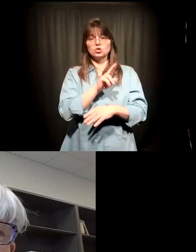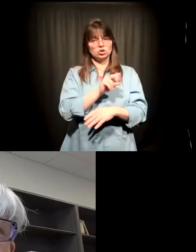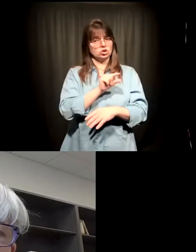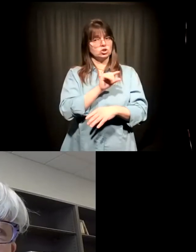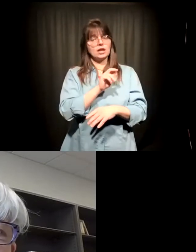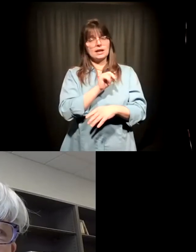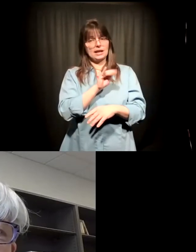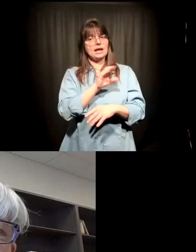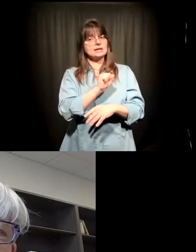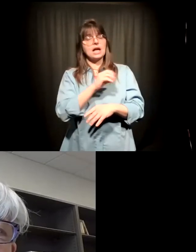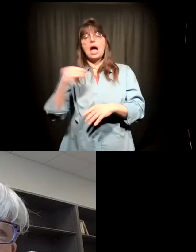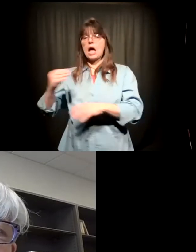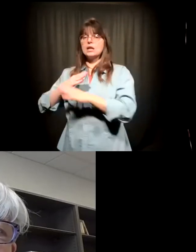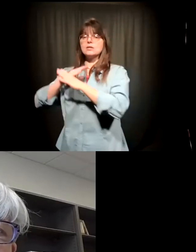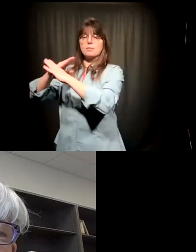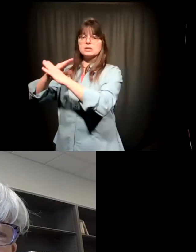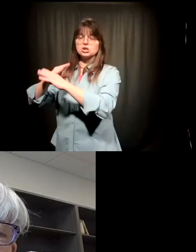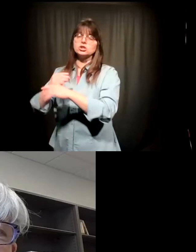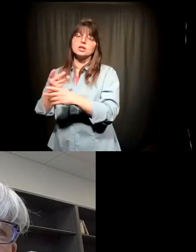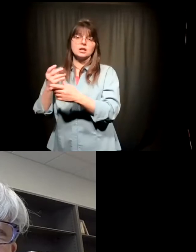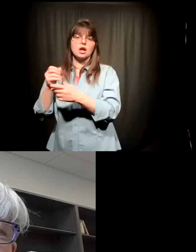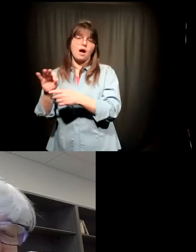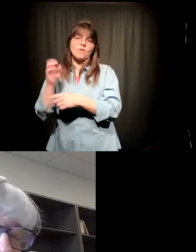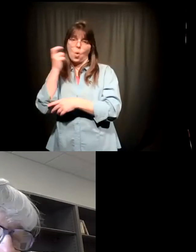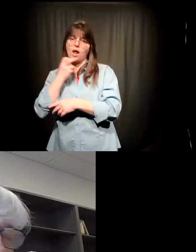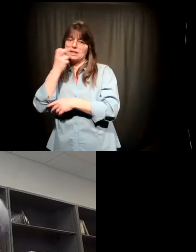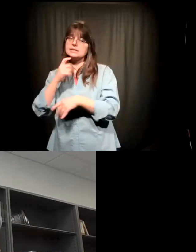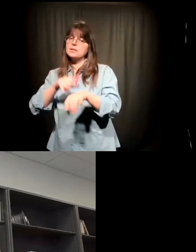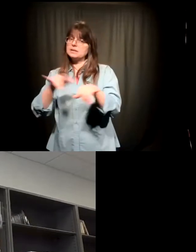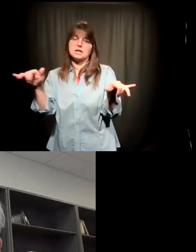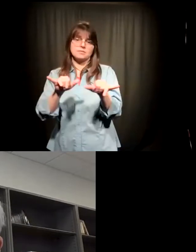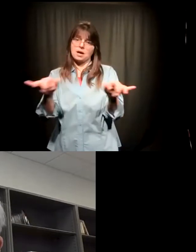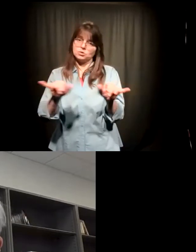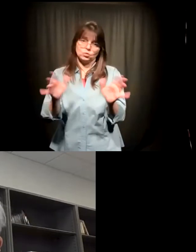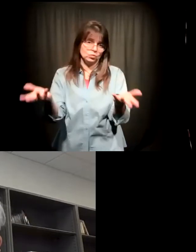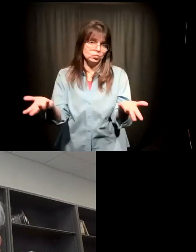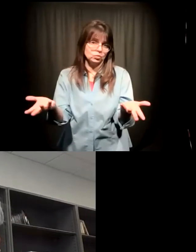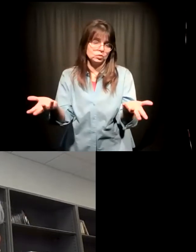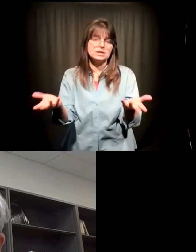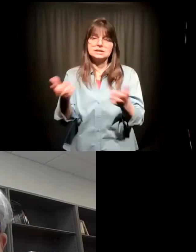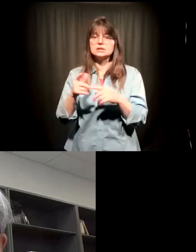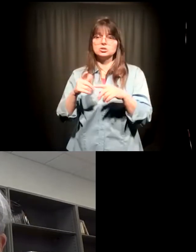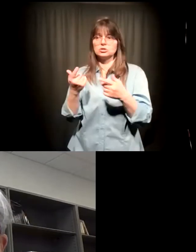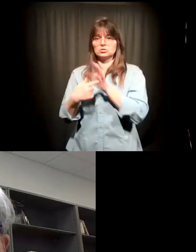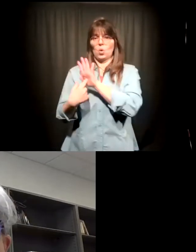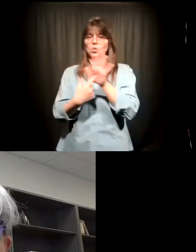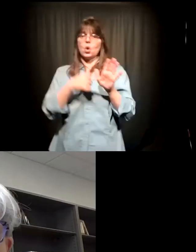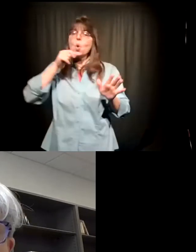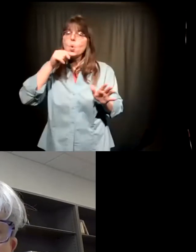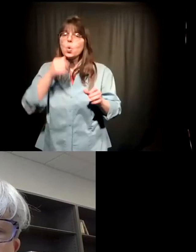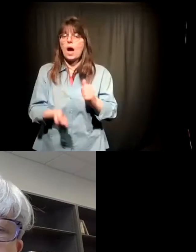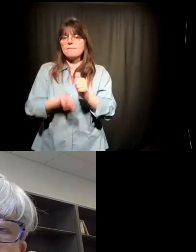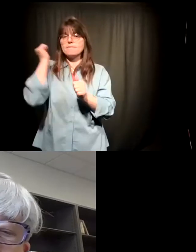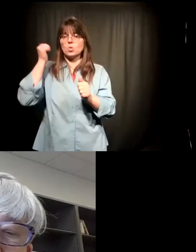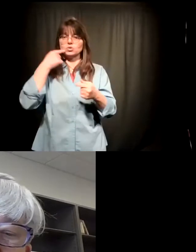needs a little bit more recognition. And I think that's the story of some of the harm that he did while he was trying to do